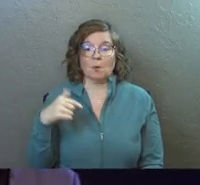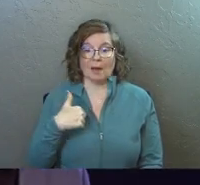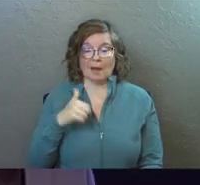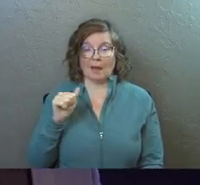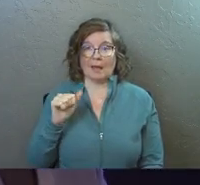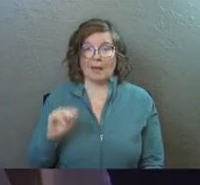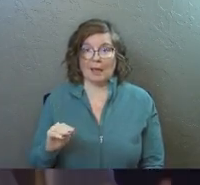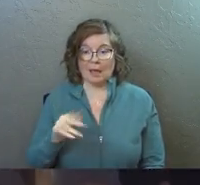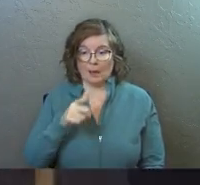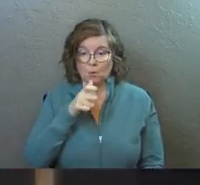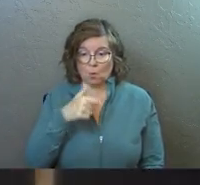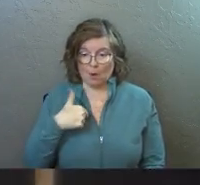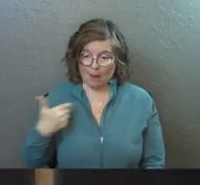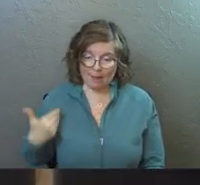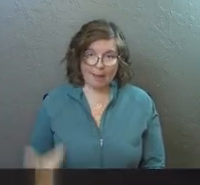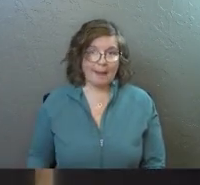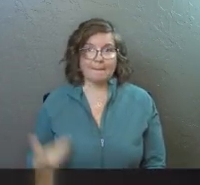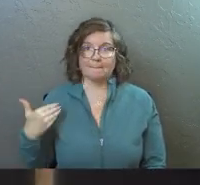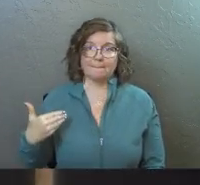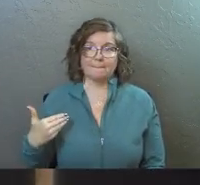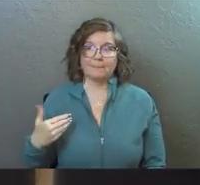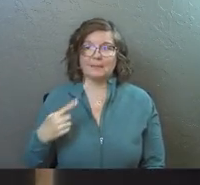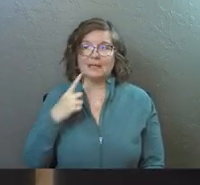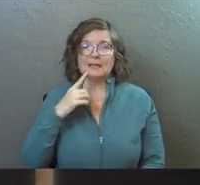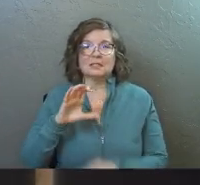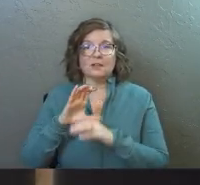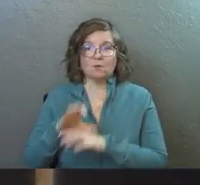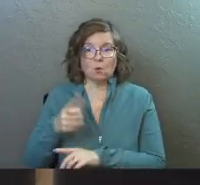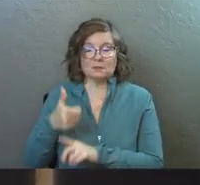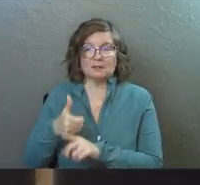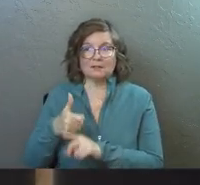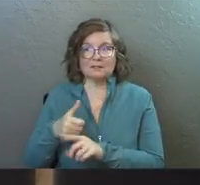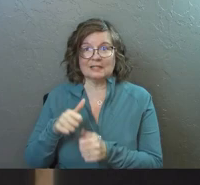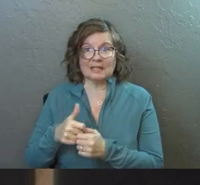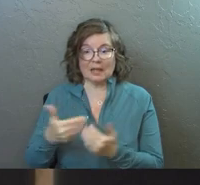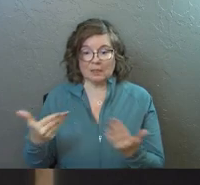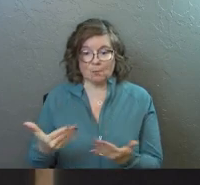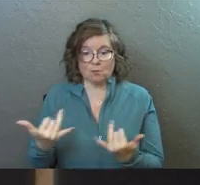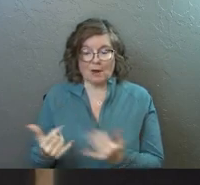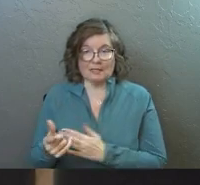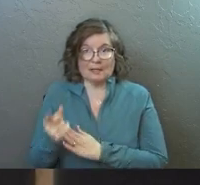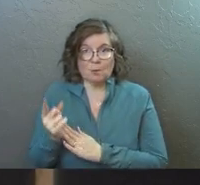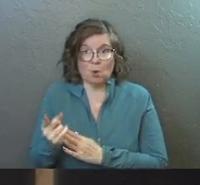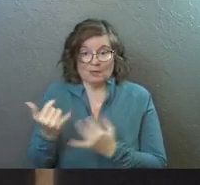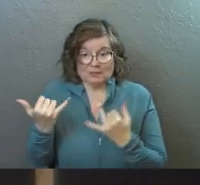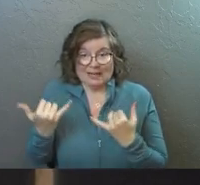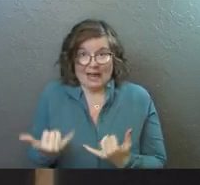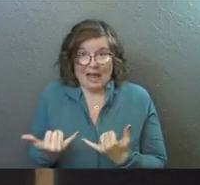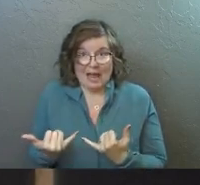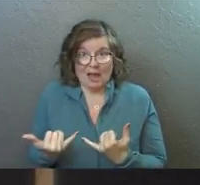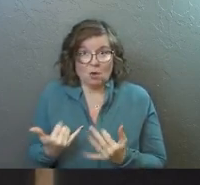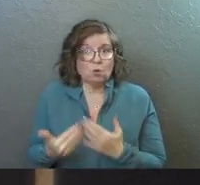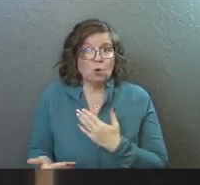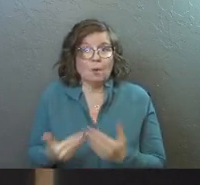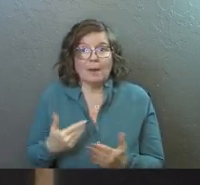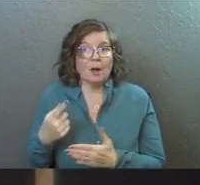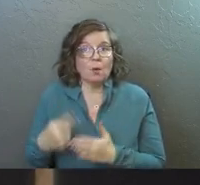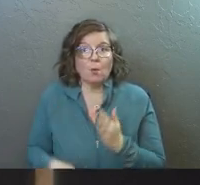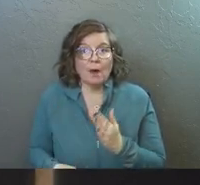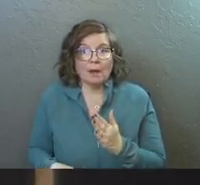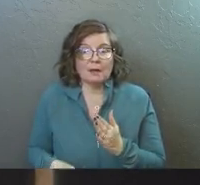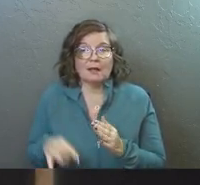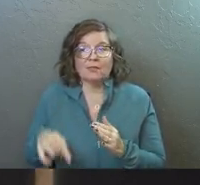I am who I am. Is he's forcing himself into the present moment, into the now, no matter